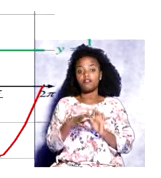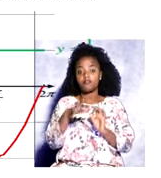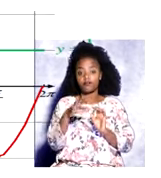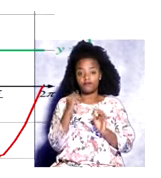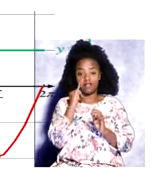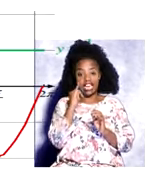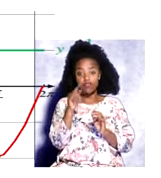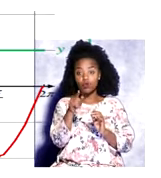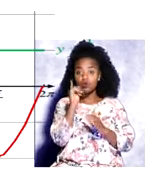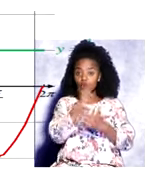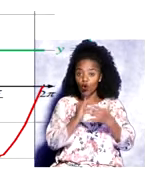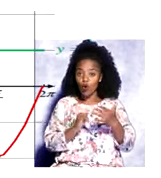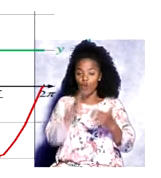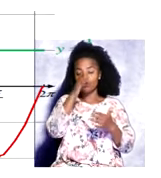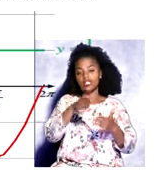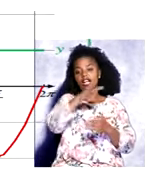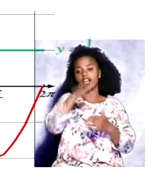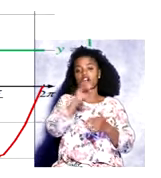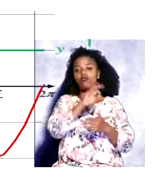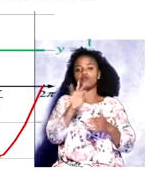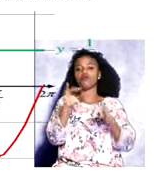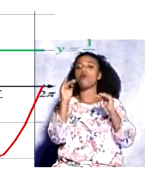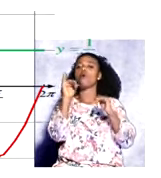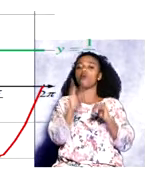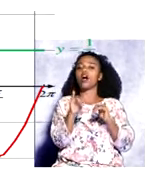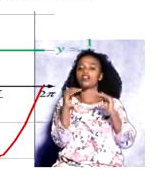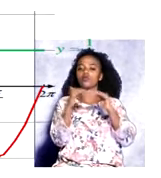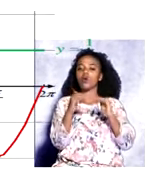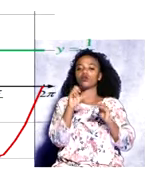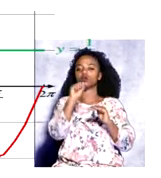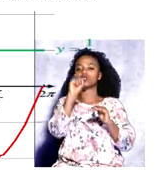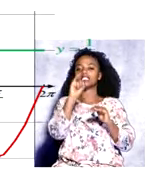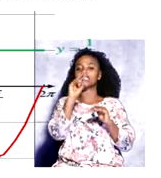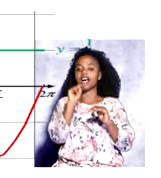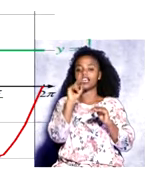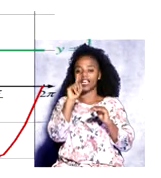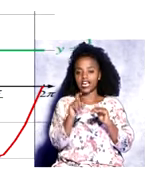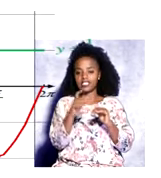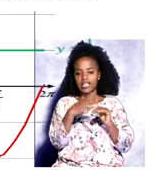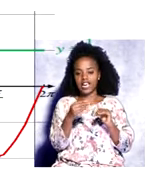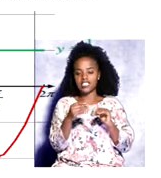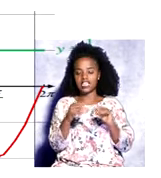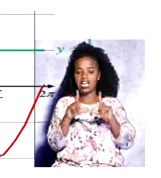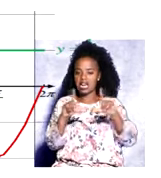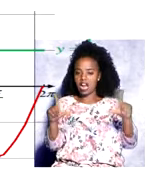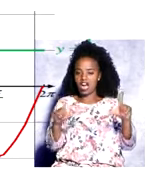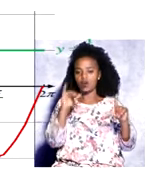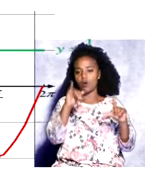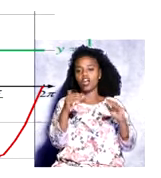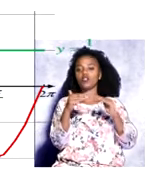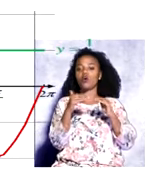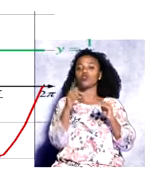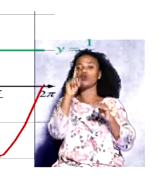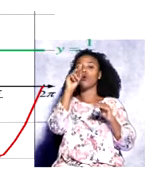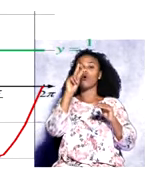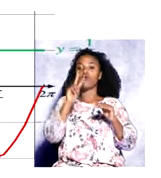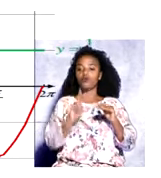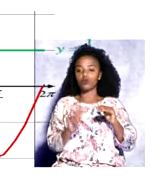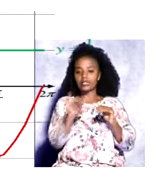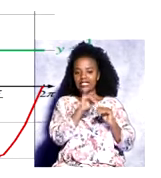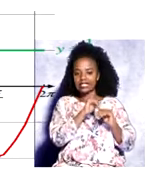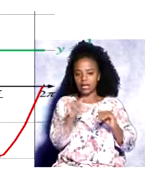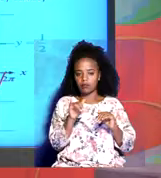you draw the graph of y is equals to sine x and the line y is equals to half on same coordinate system,